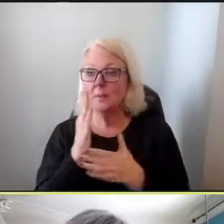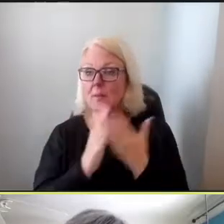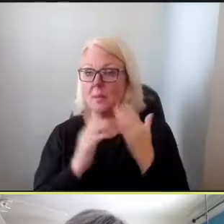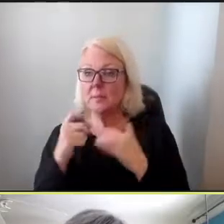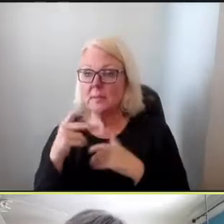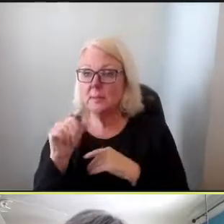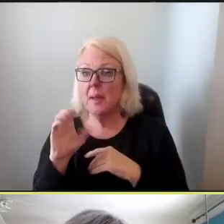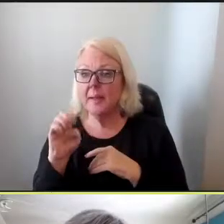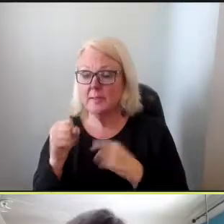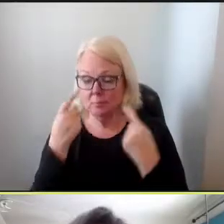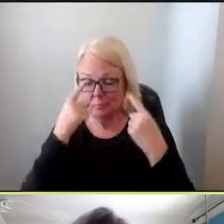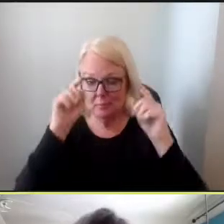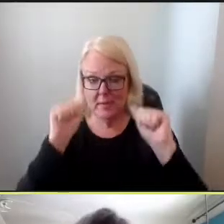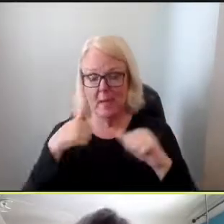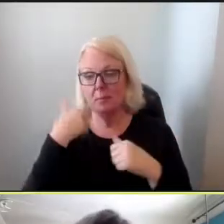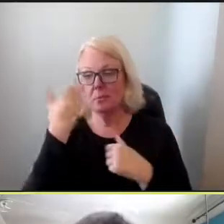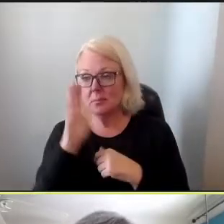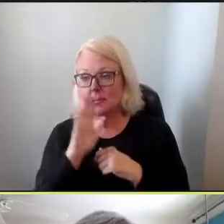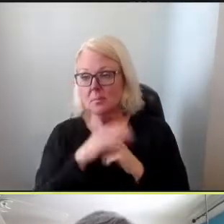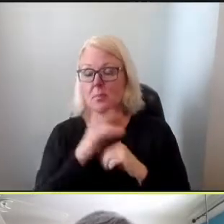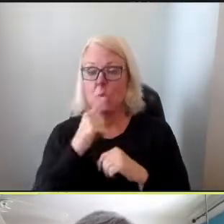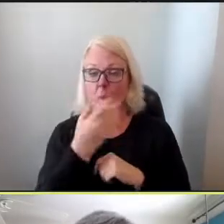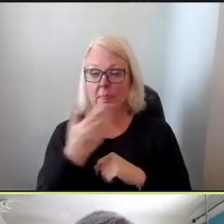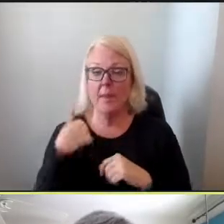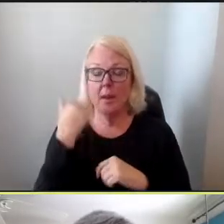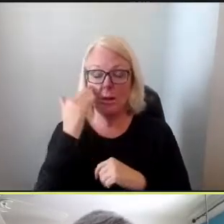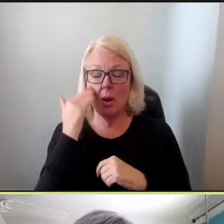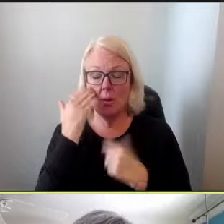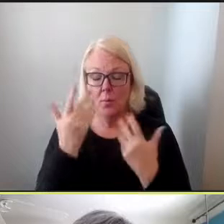spaces. There's one thing I know for sure though.